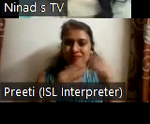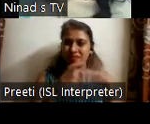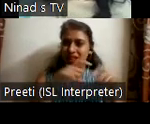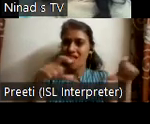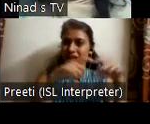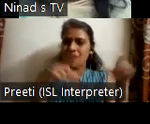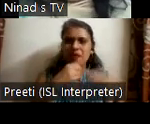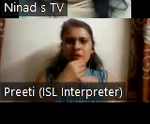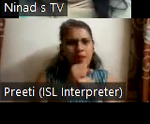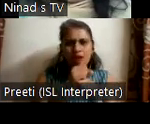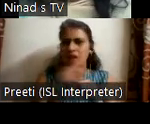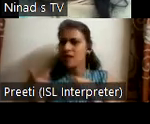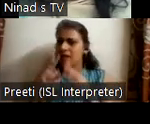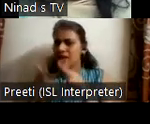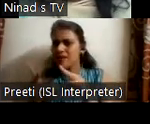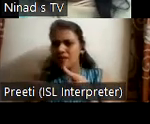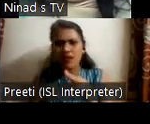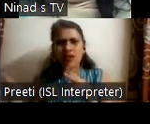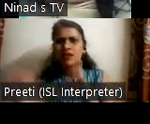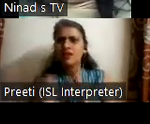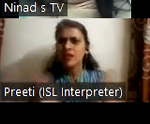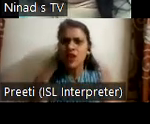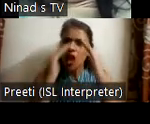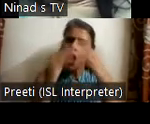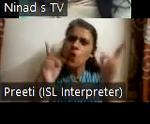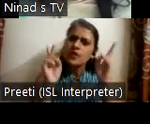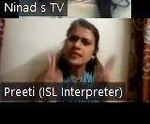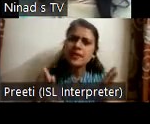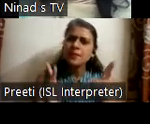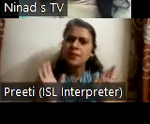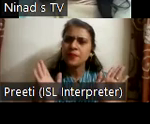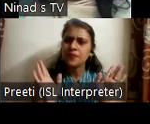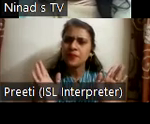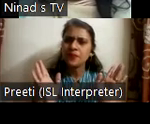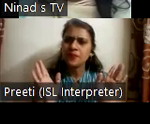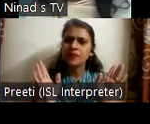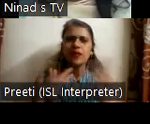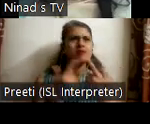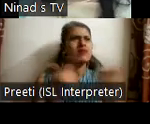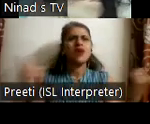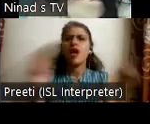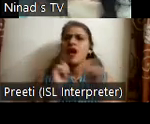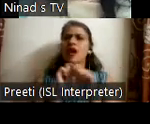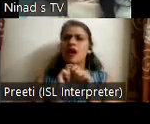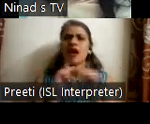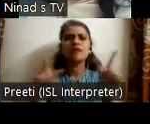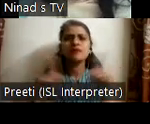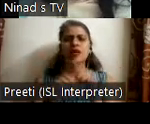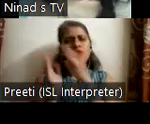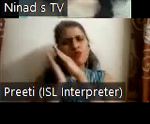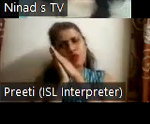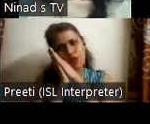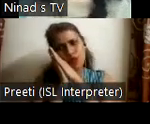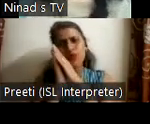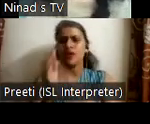build the house, so house is the same, it will have the same function, no, in terms of you're living in the house,